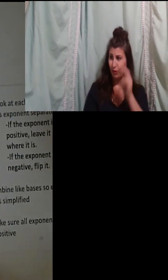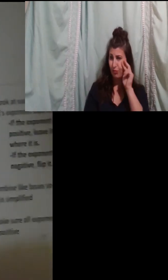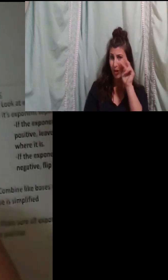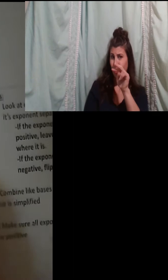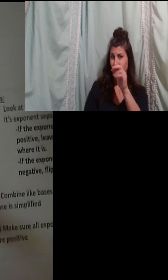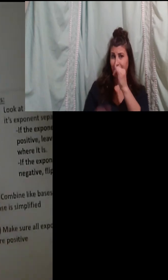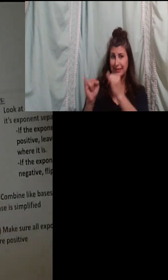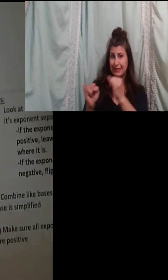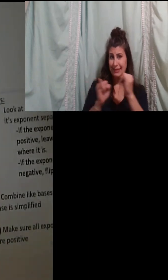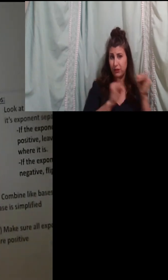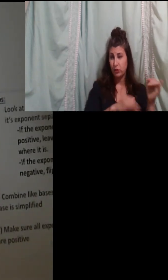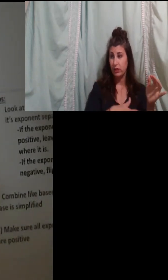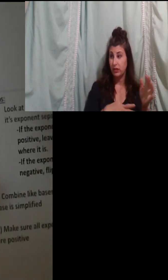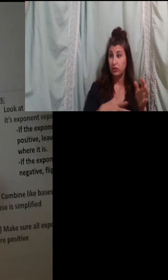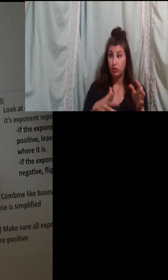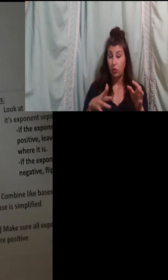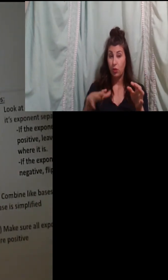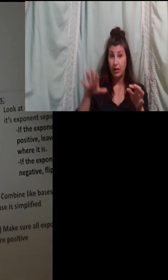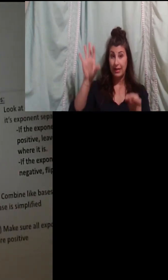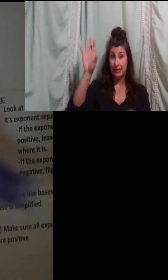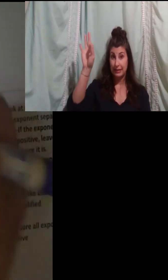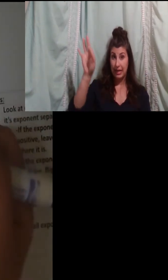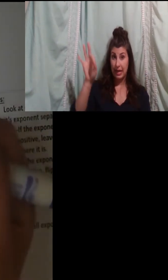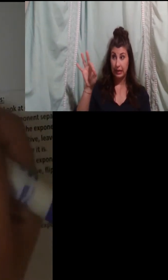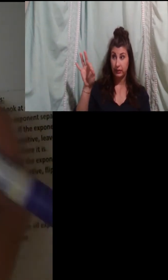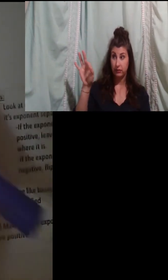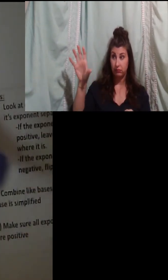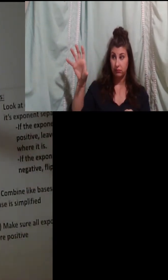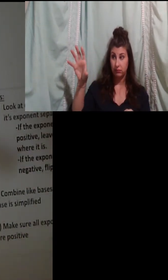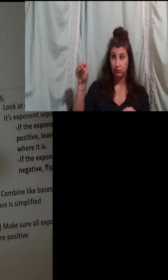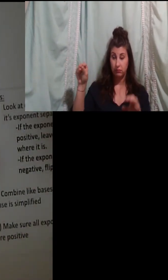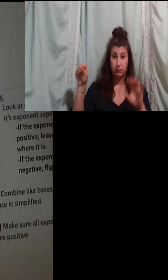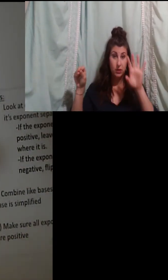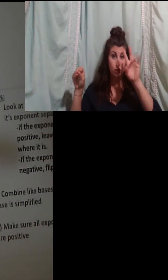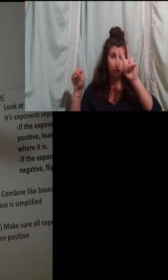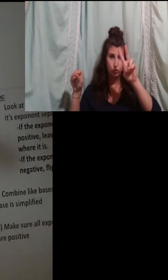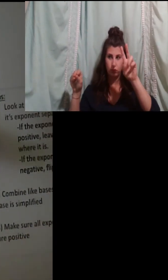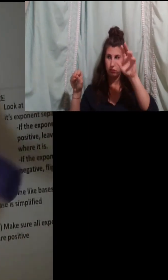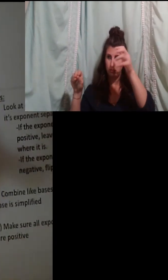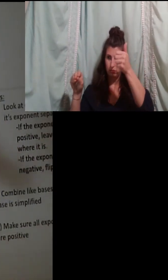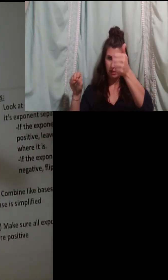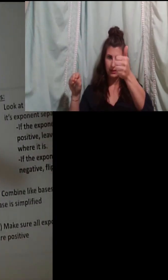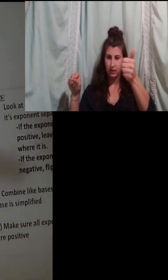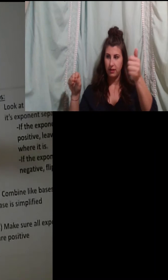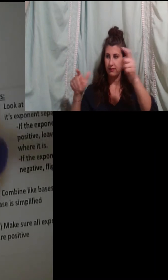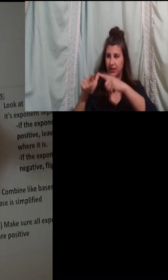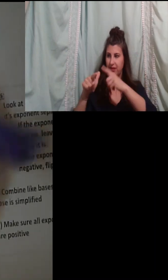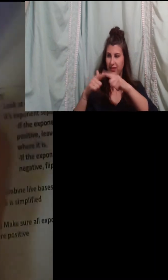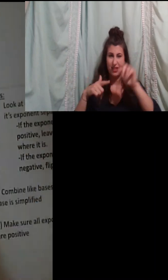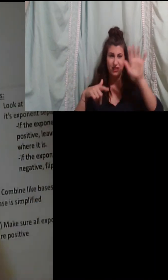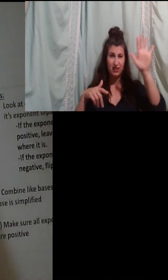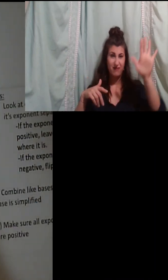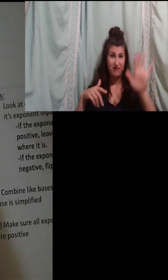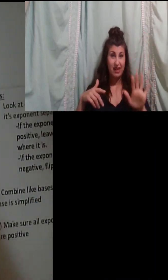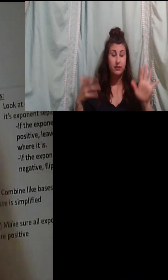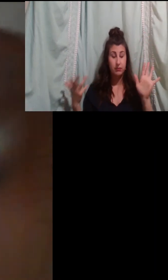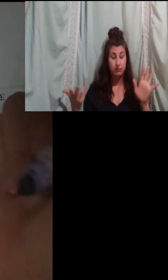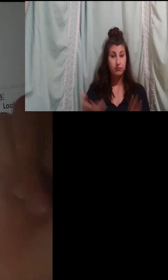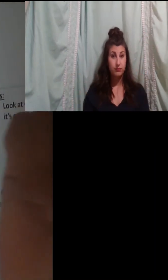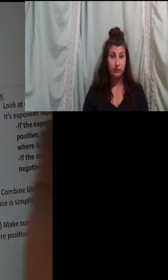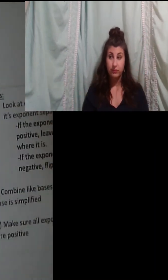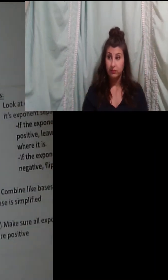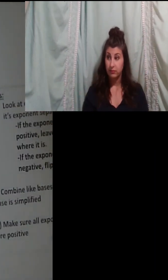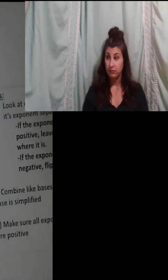Alright, let's look at these individually. So here's the 9s. This one's by itself. And